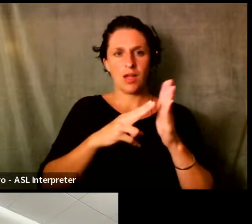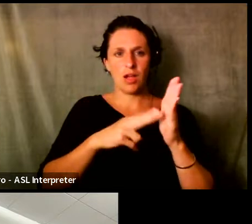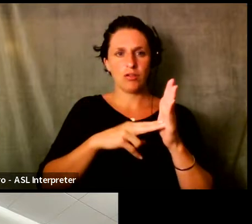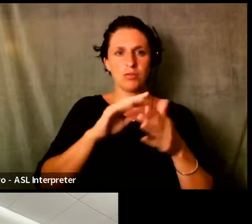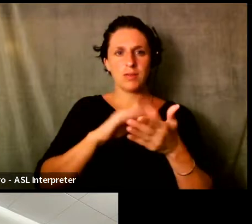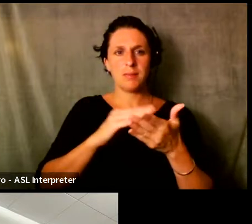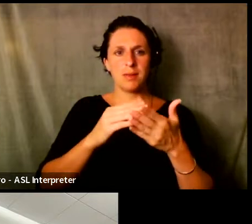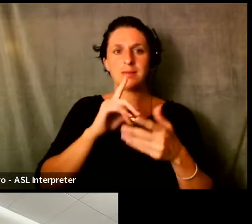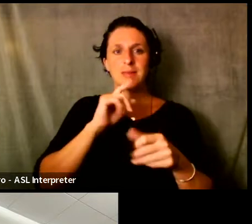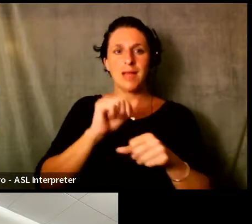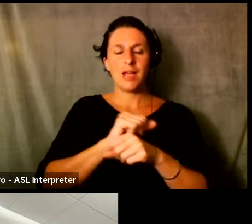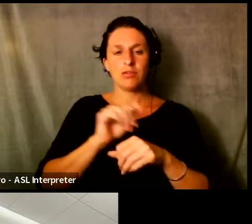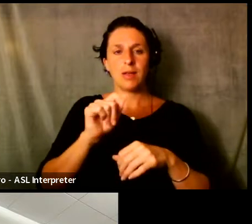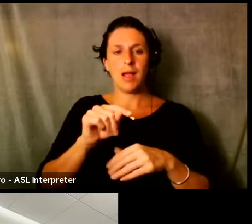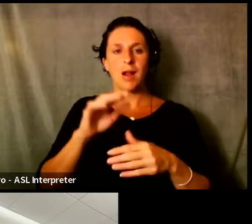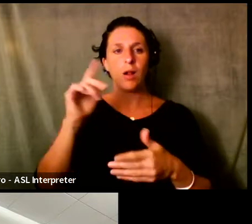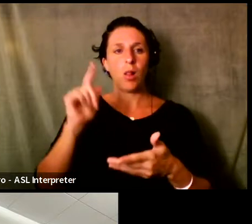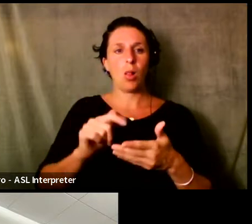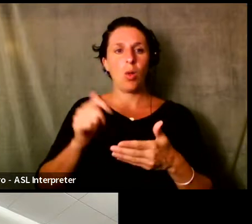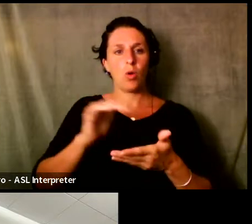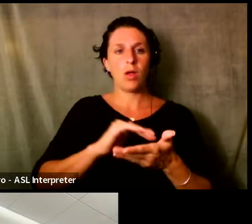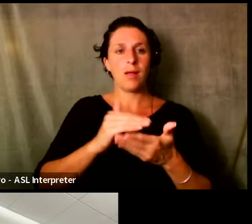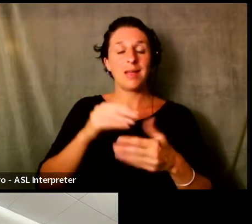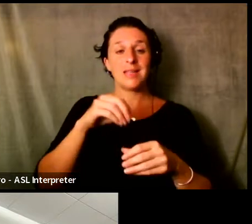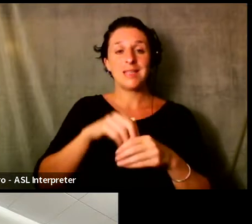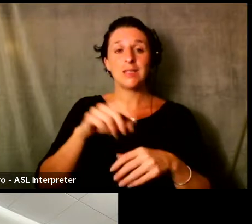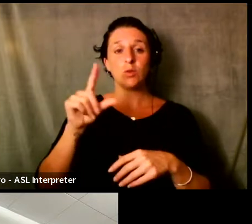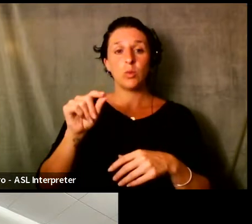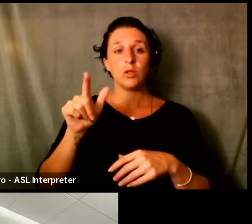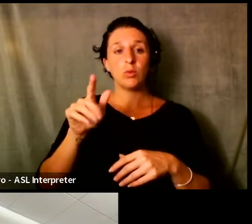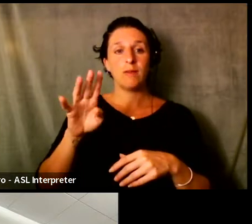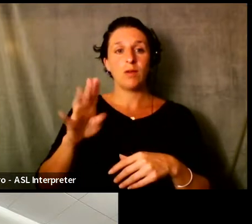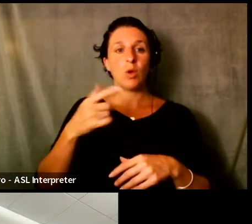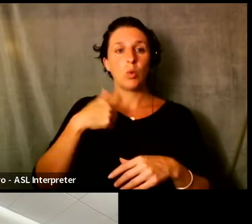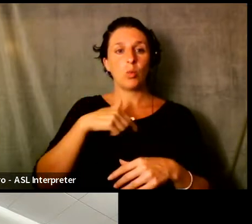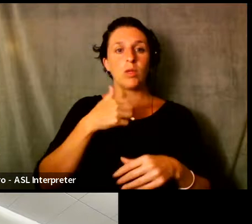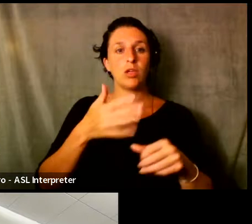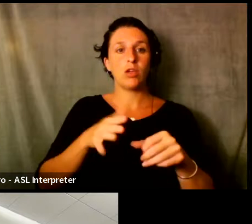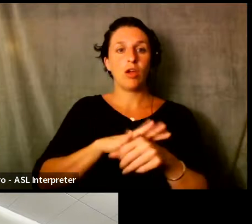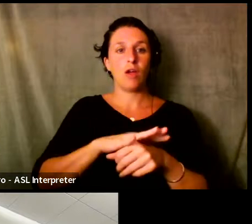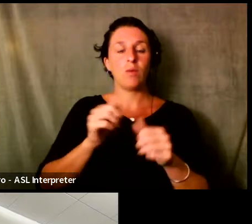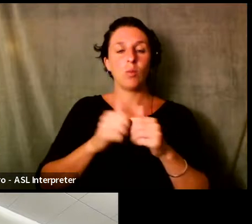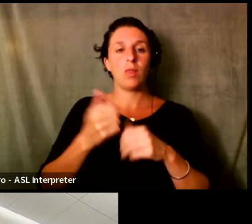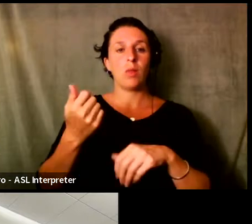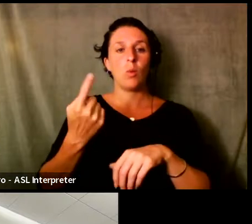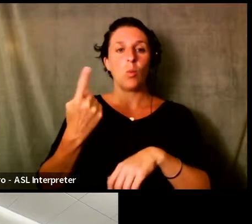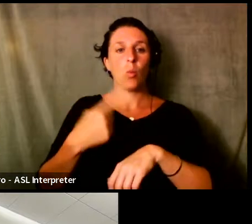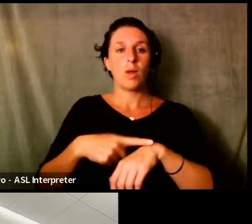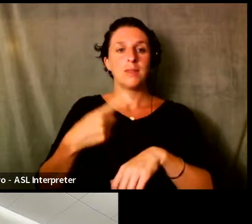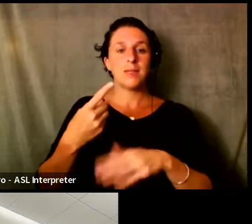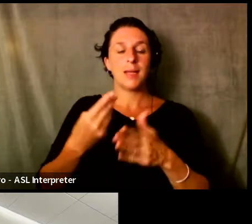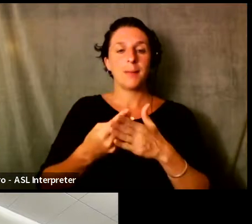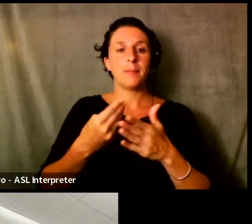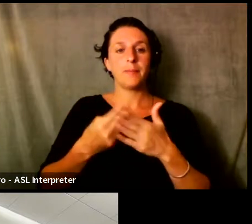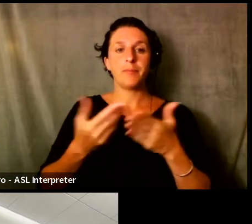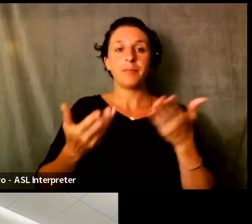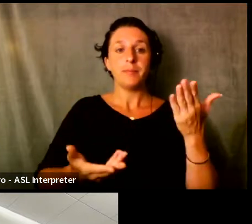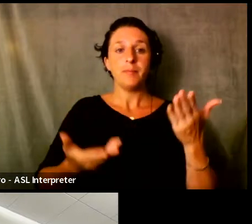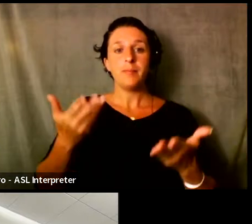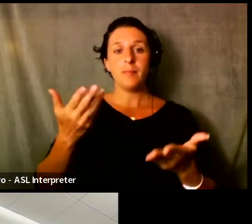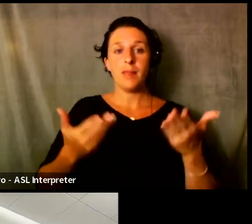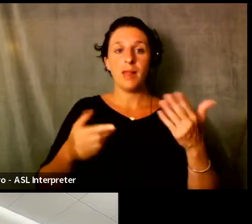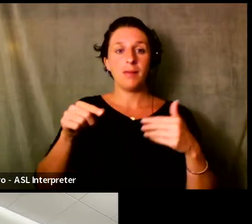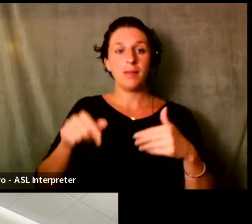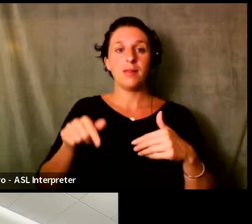actually at a lower amount. And in 2024, we covered that with one-time money. So it may be that this